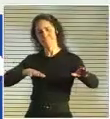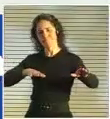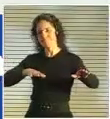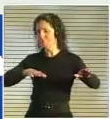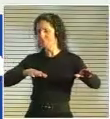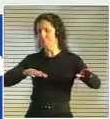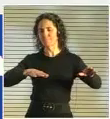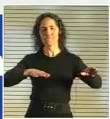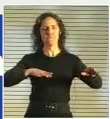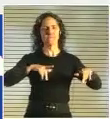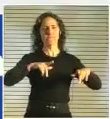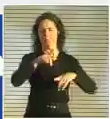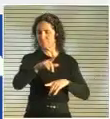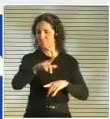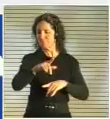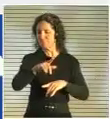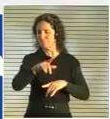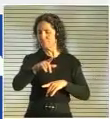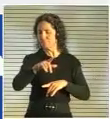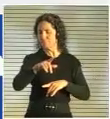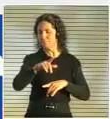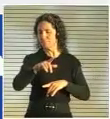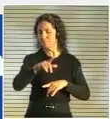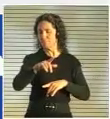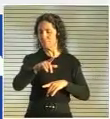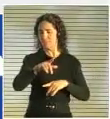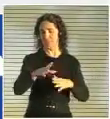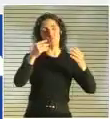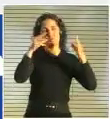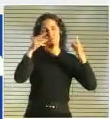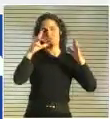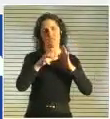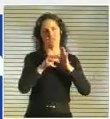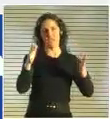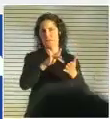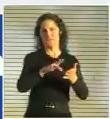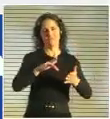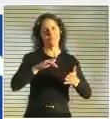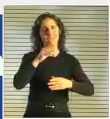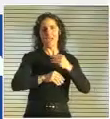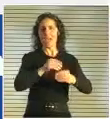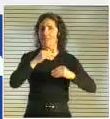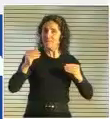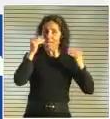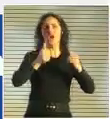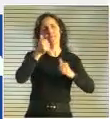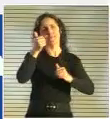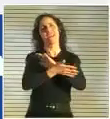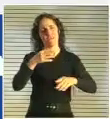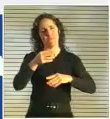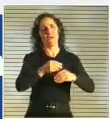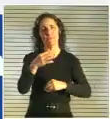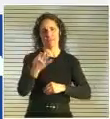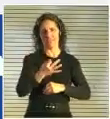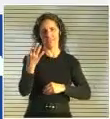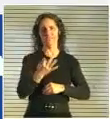great work happening, obviously, but we really do need to do more, and it has to happen faster. The interesting part here, though, is also his